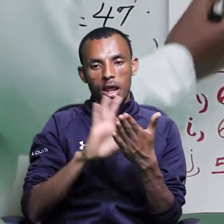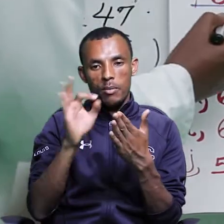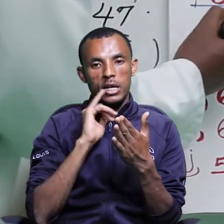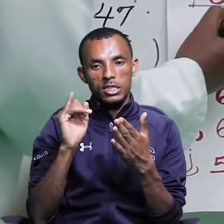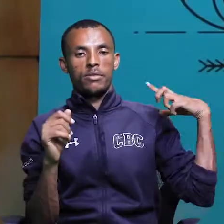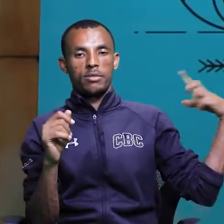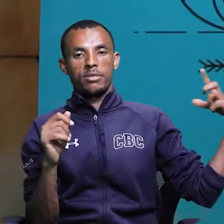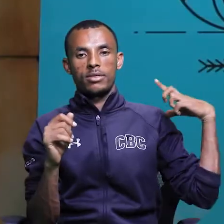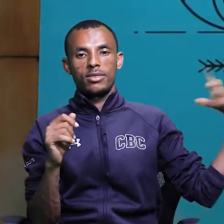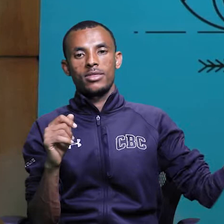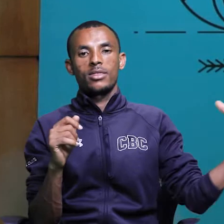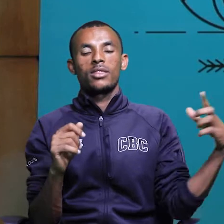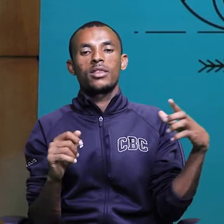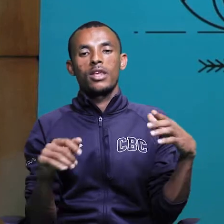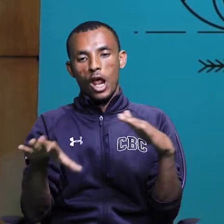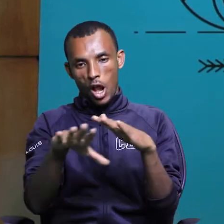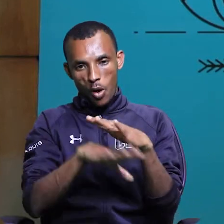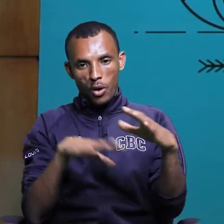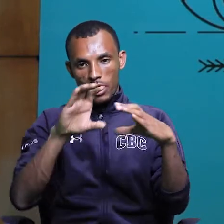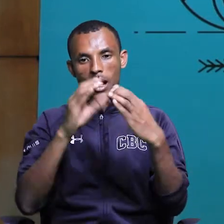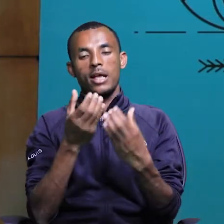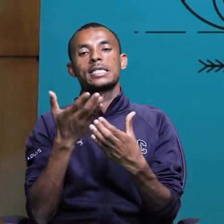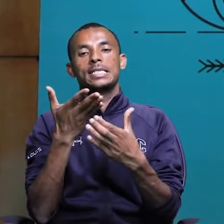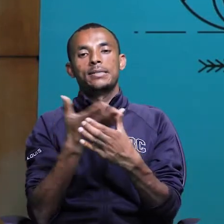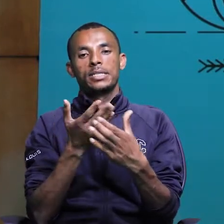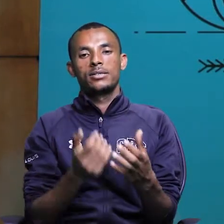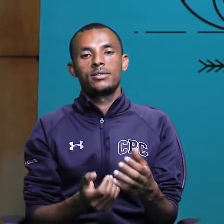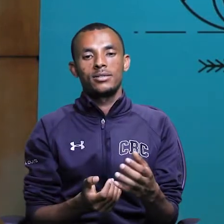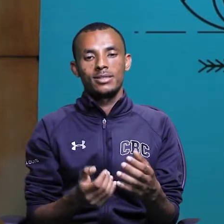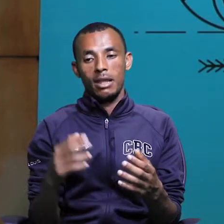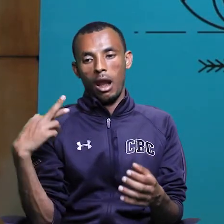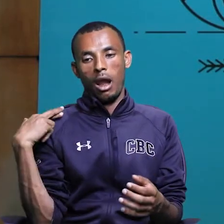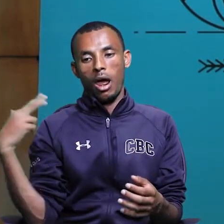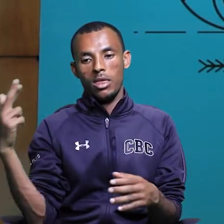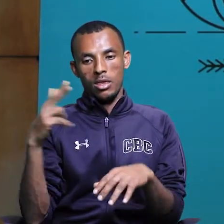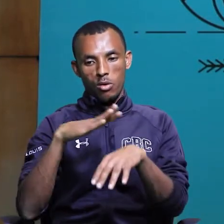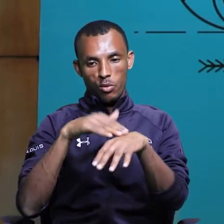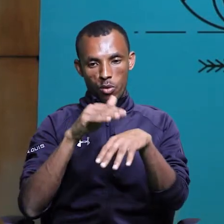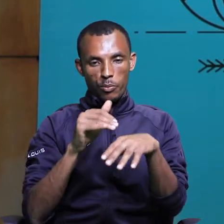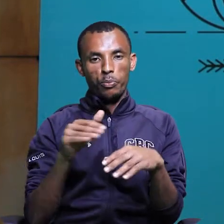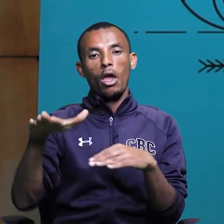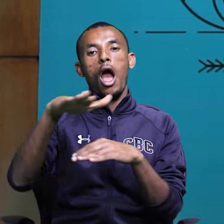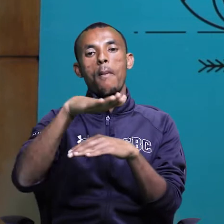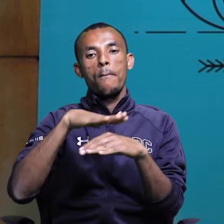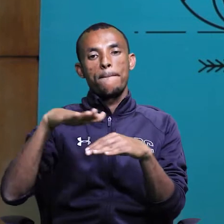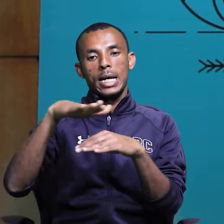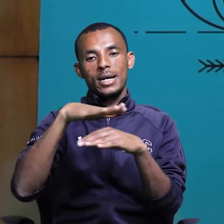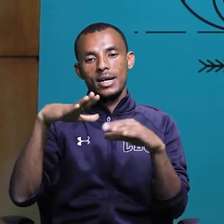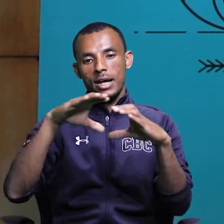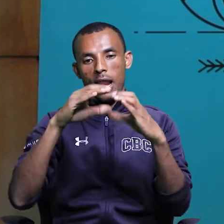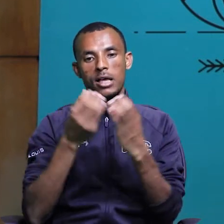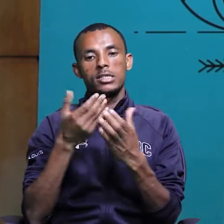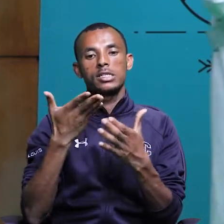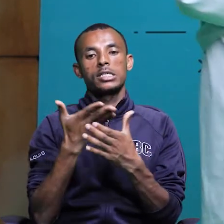we call them lower class limits. The right numbers, we call them upper class